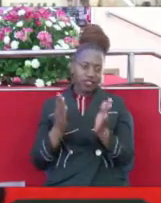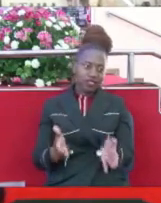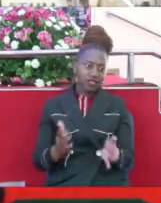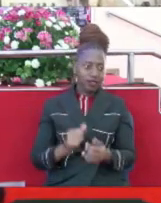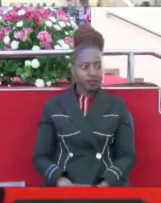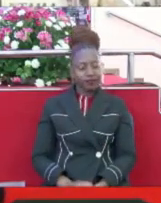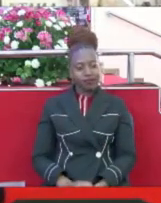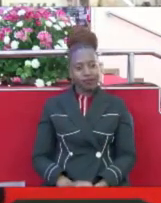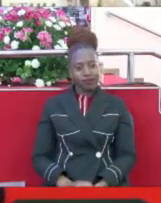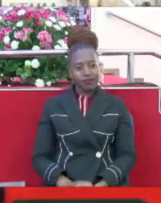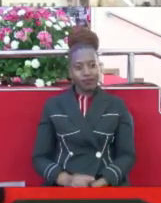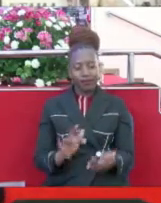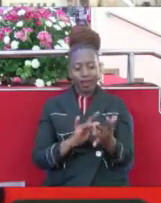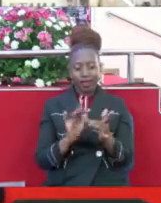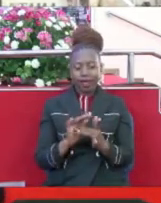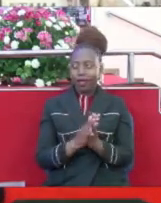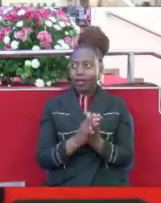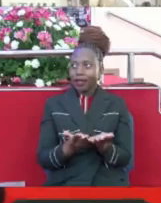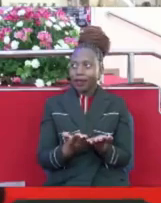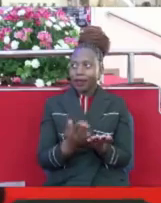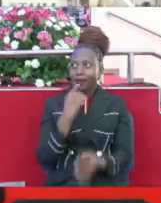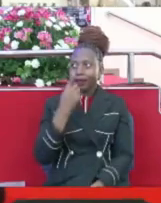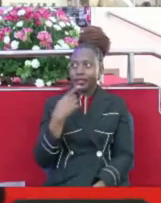The Bible says in the book of Revelation chapter 3 verse